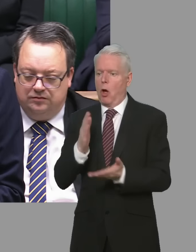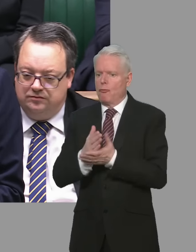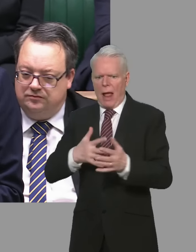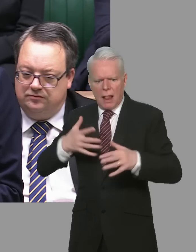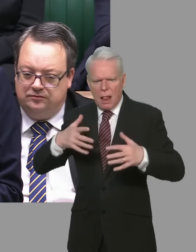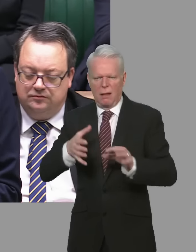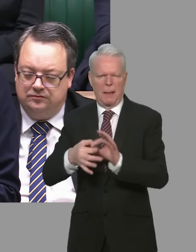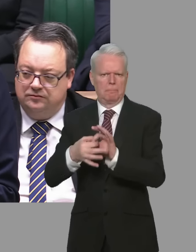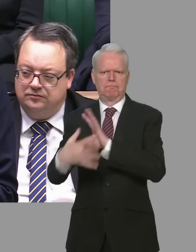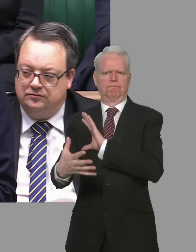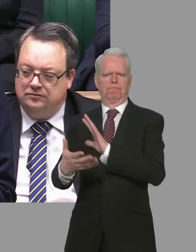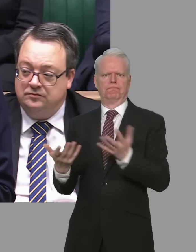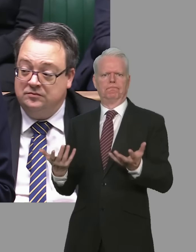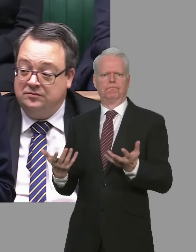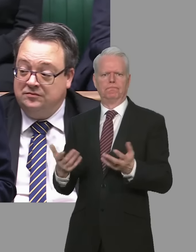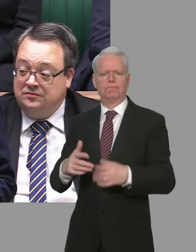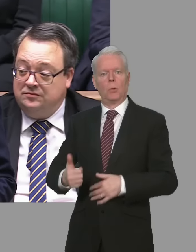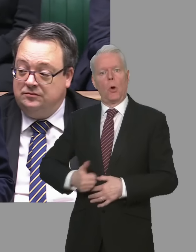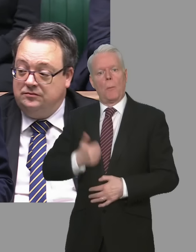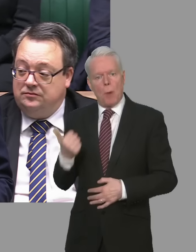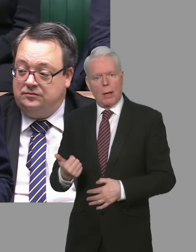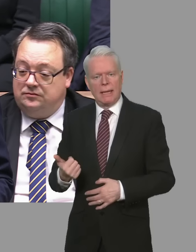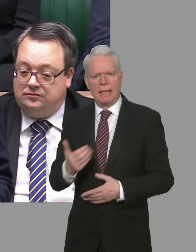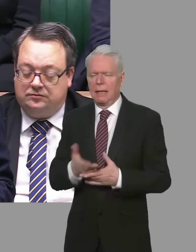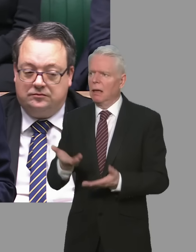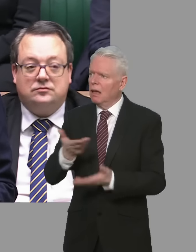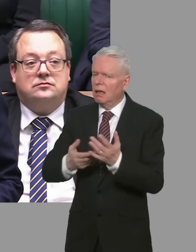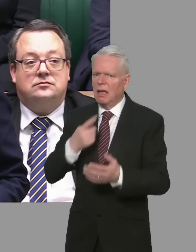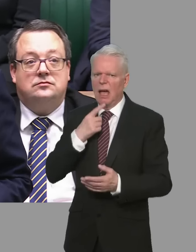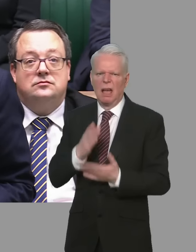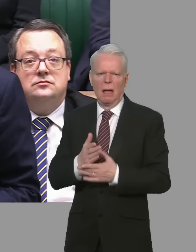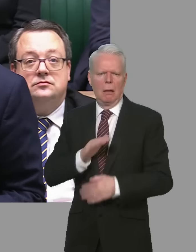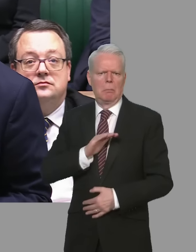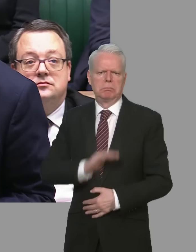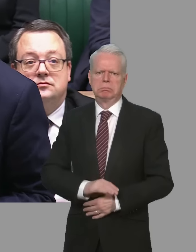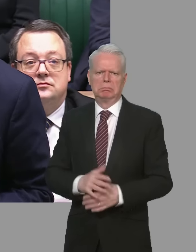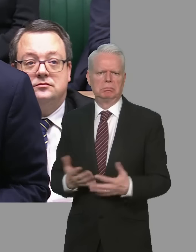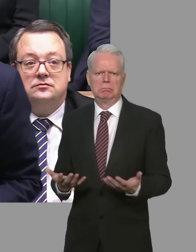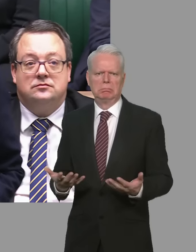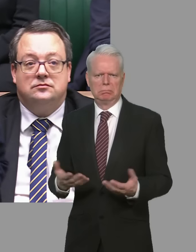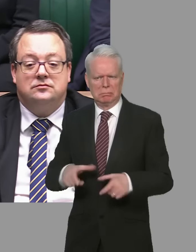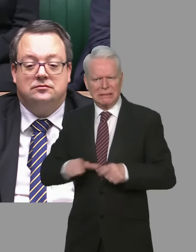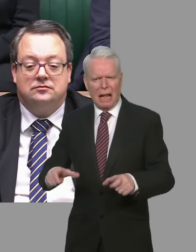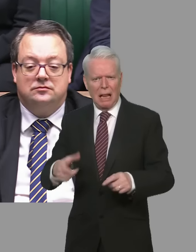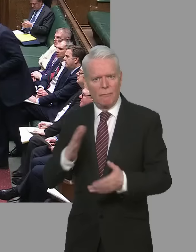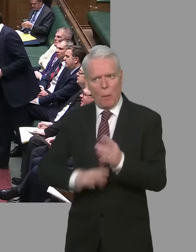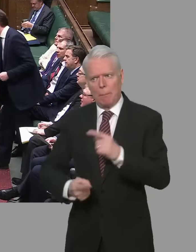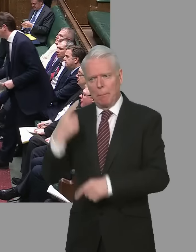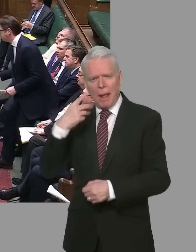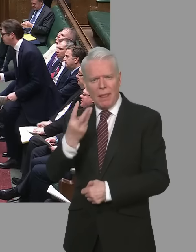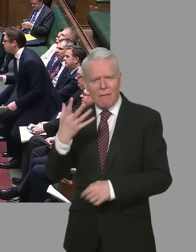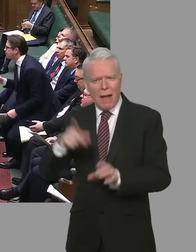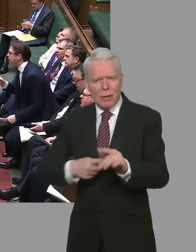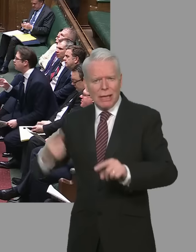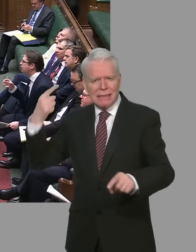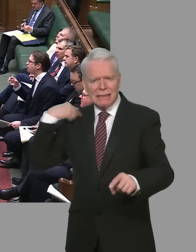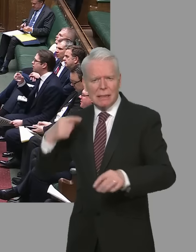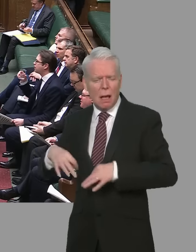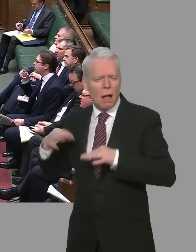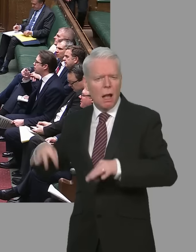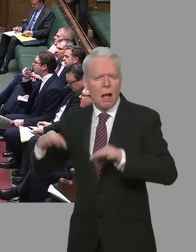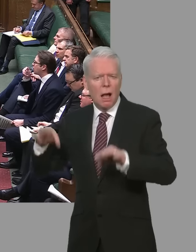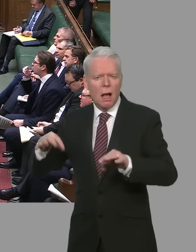question has been investigated for years. How can the Secretary of State think that this is right?